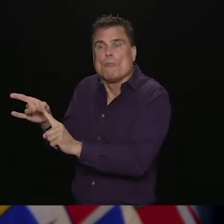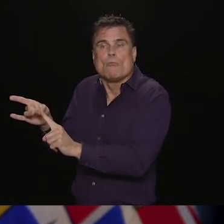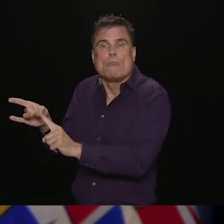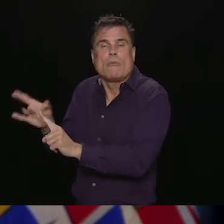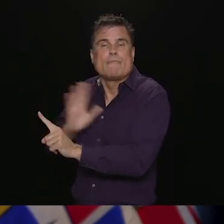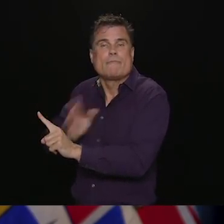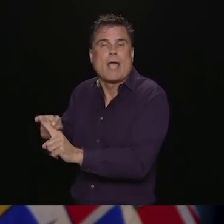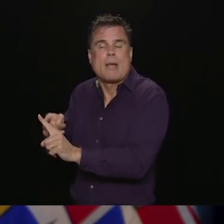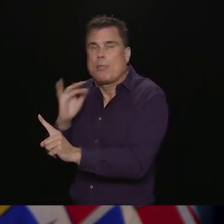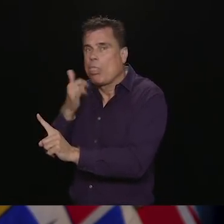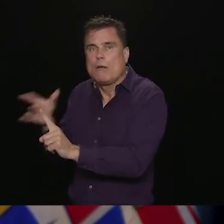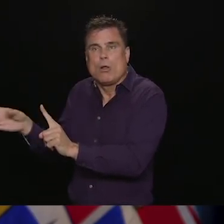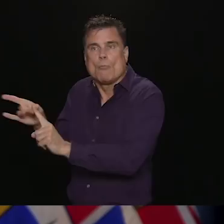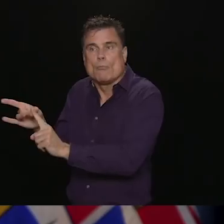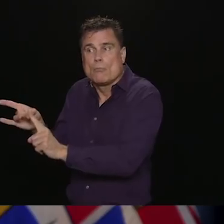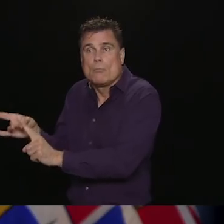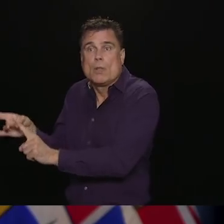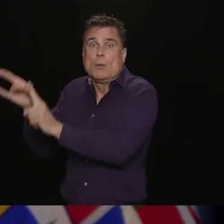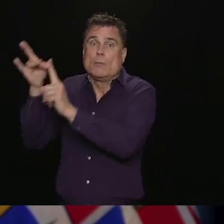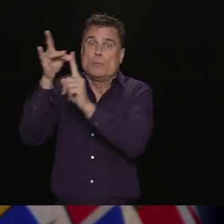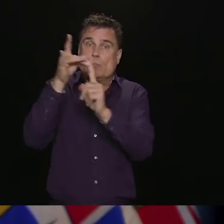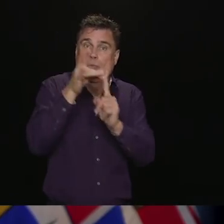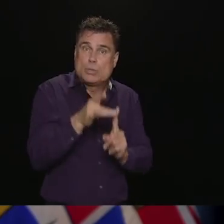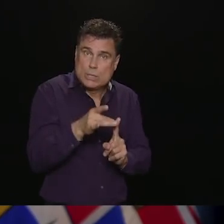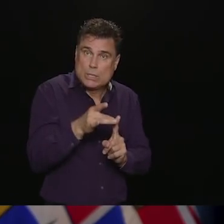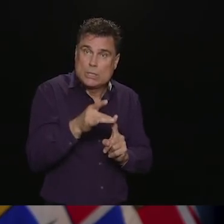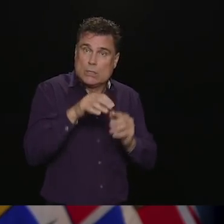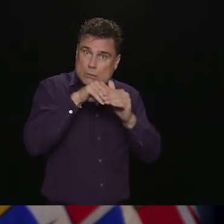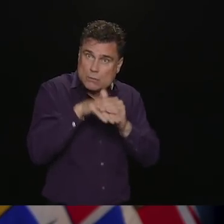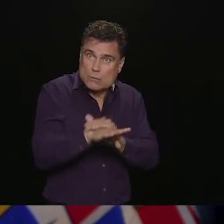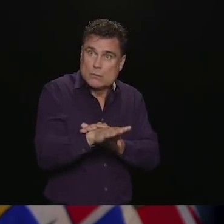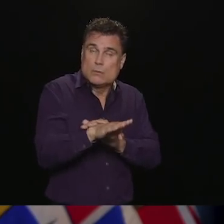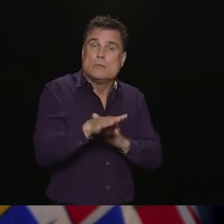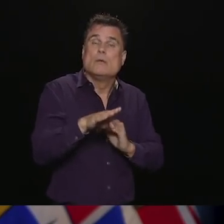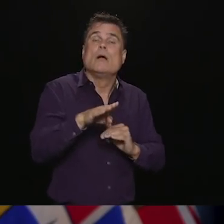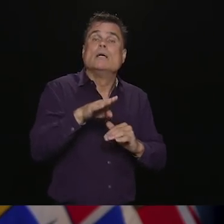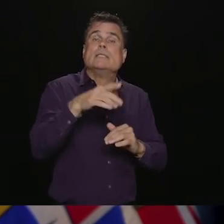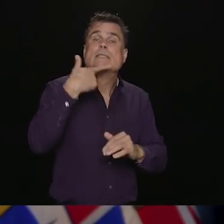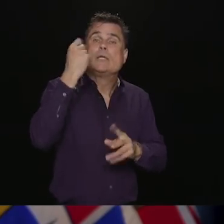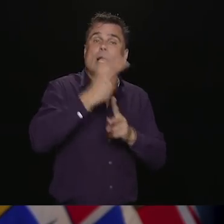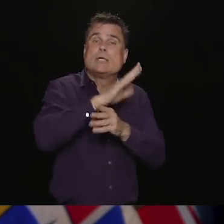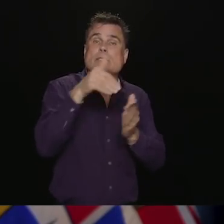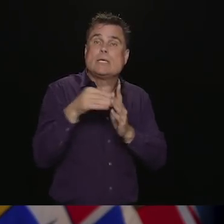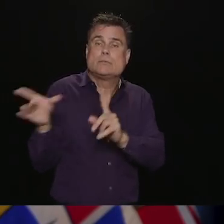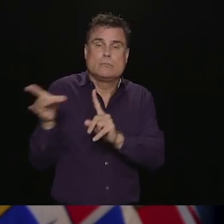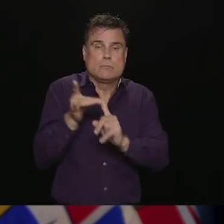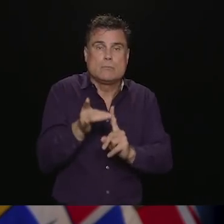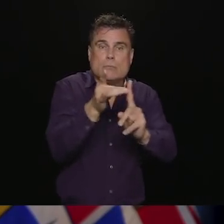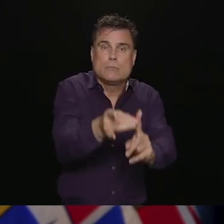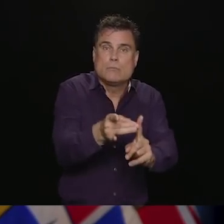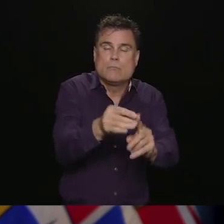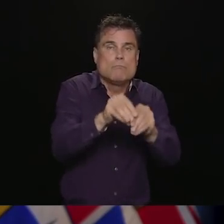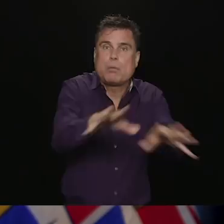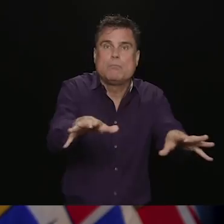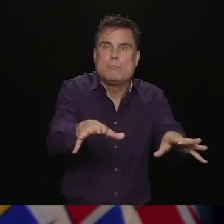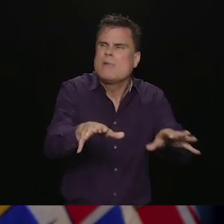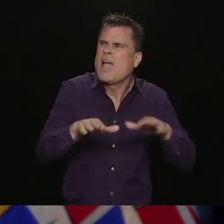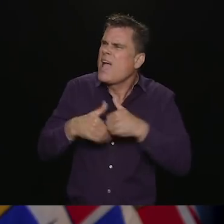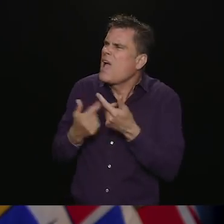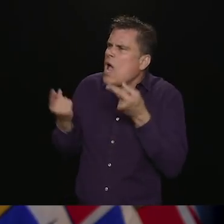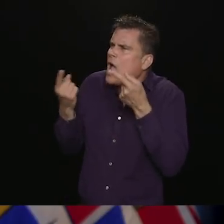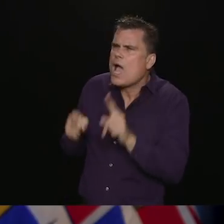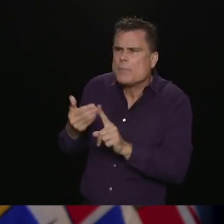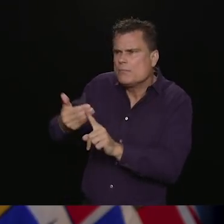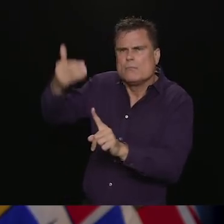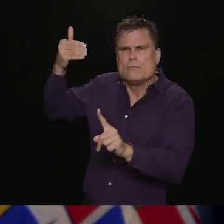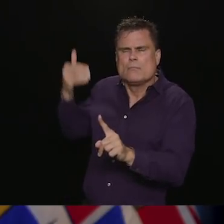happened. And on a similar vein, there are a lot